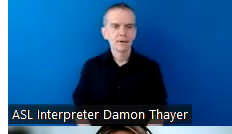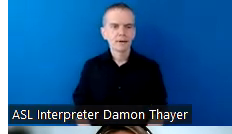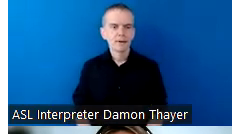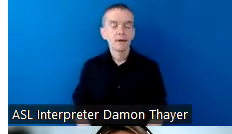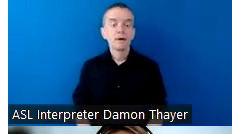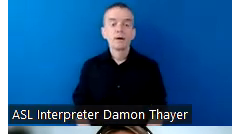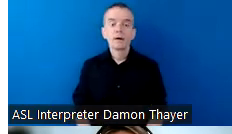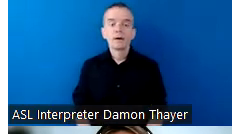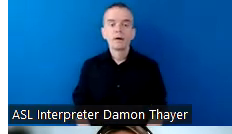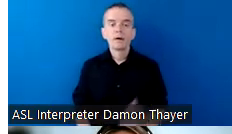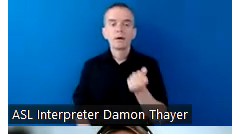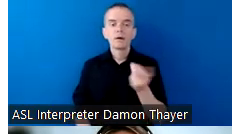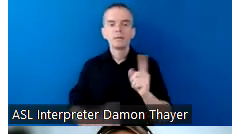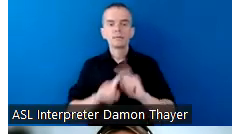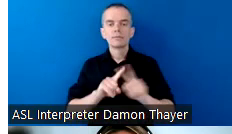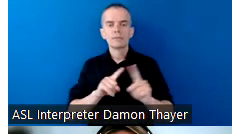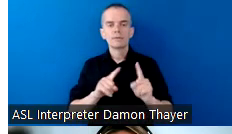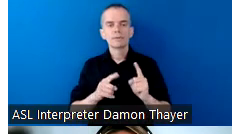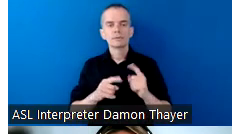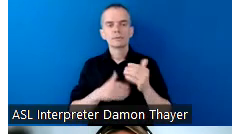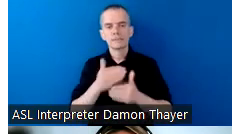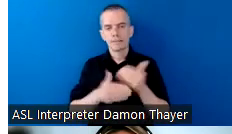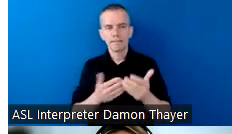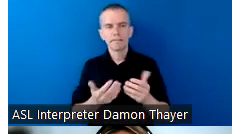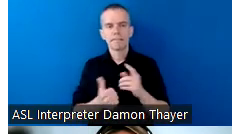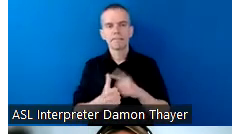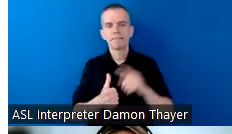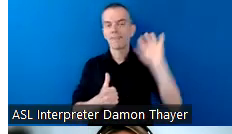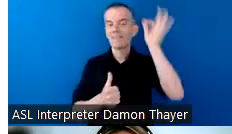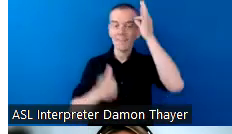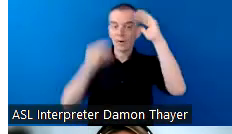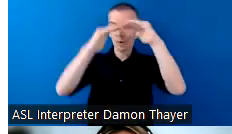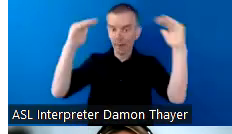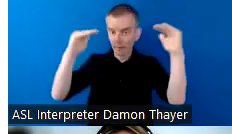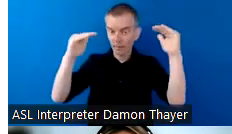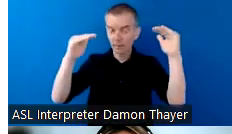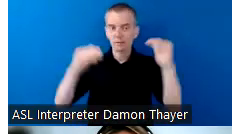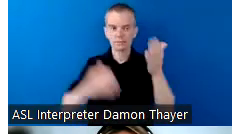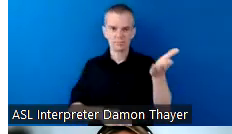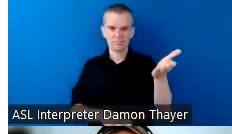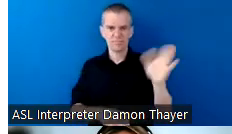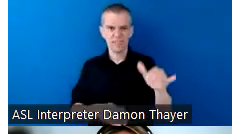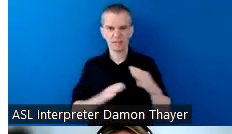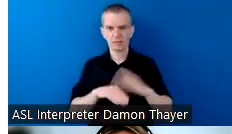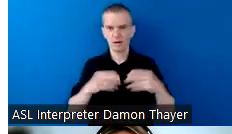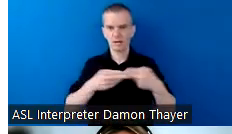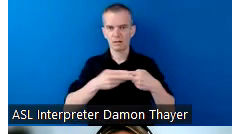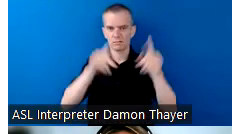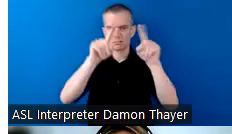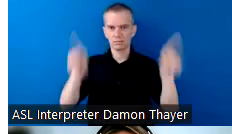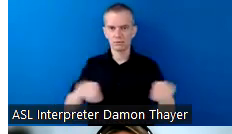So there are a couple of different sets of protected classes. We have federal protected classes, which are listed here on the screen. So that could be